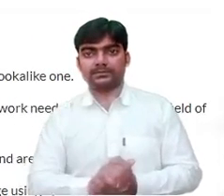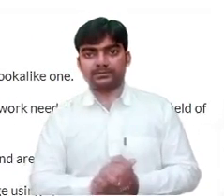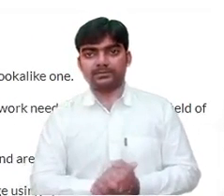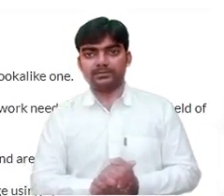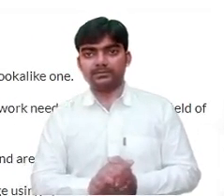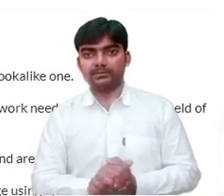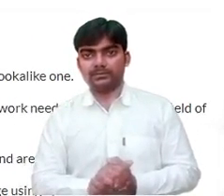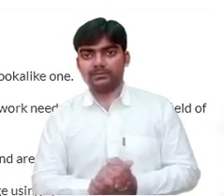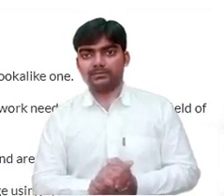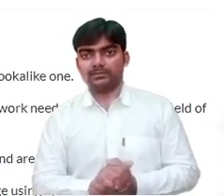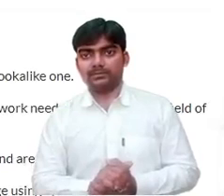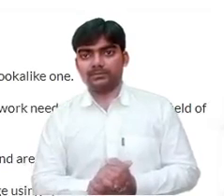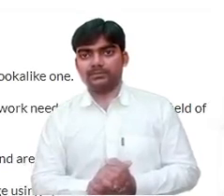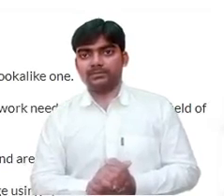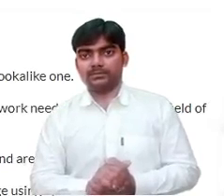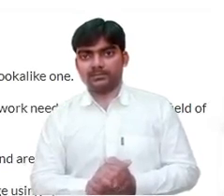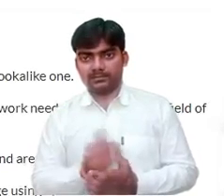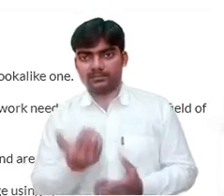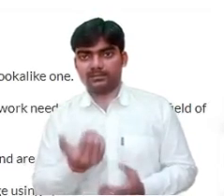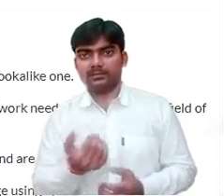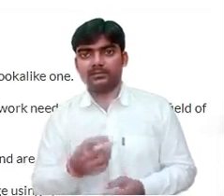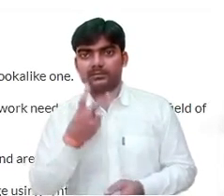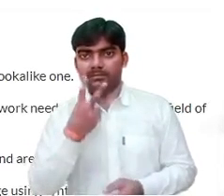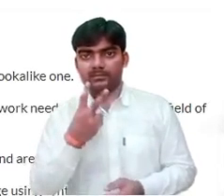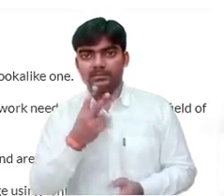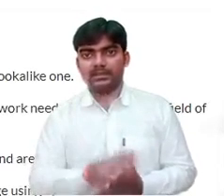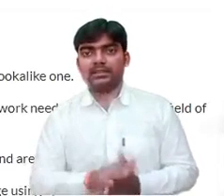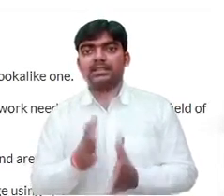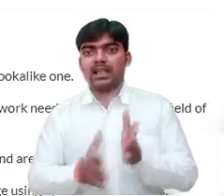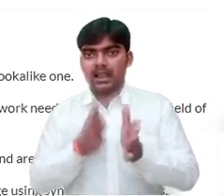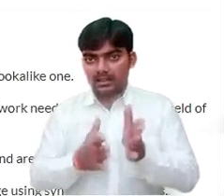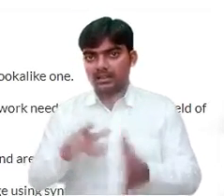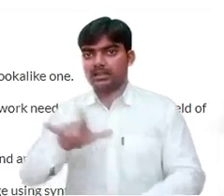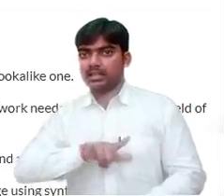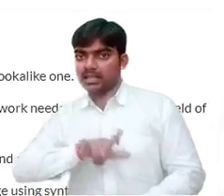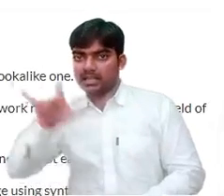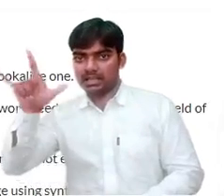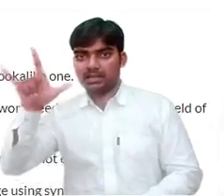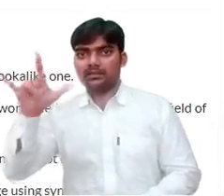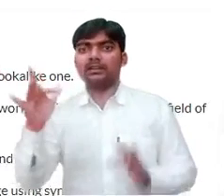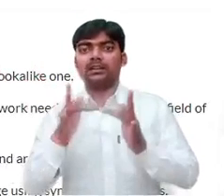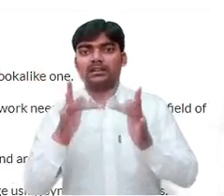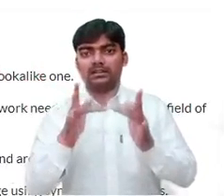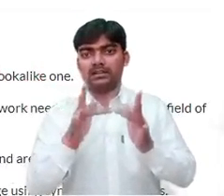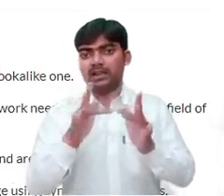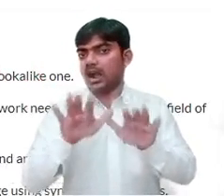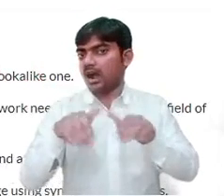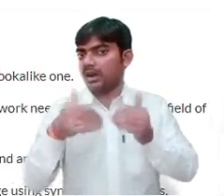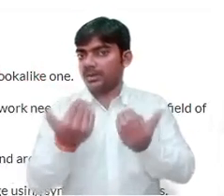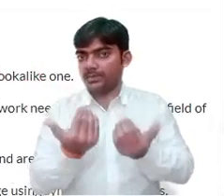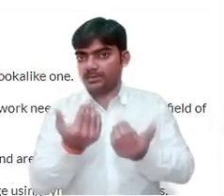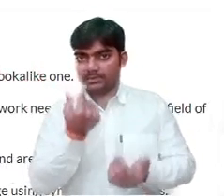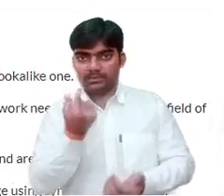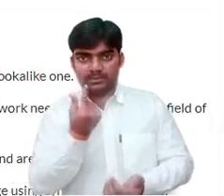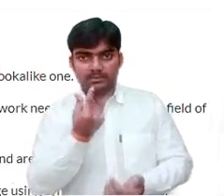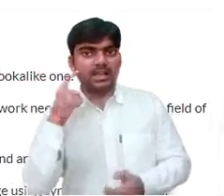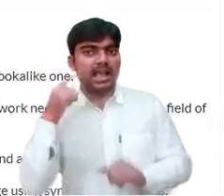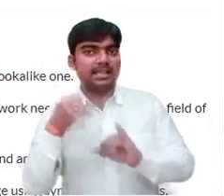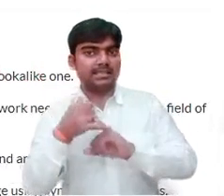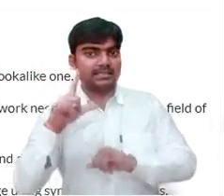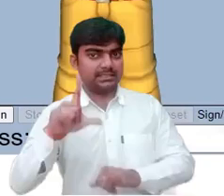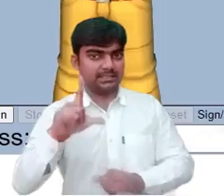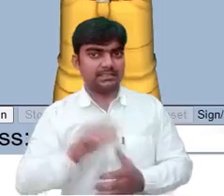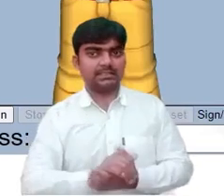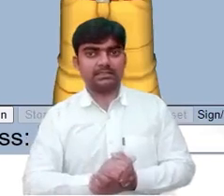us come to the portal of announcement system at railway stations and airports in Indian Sign